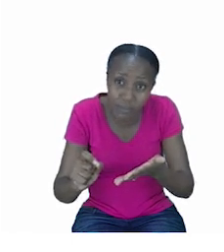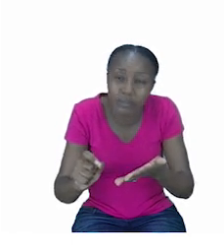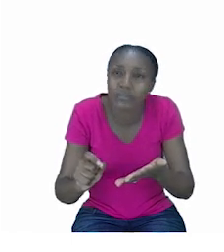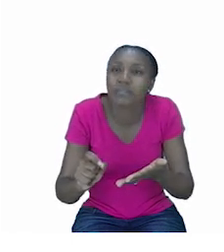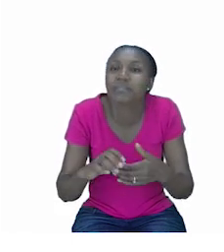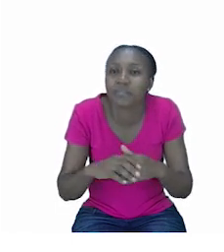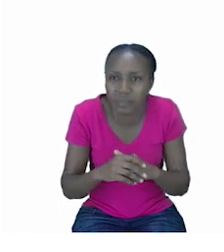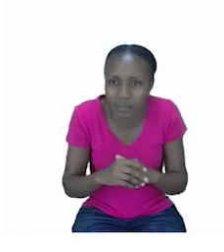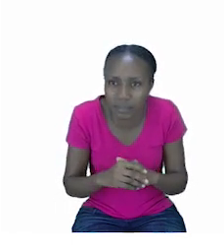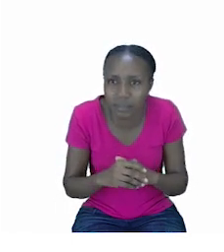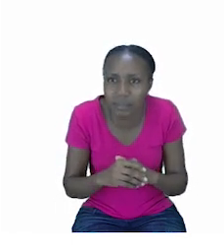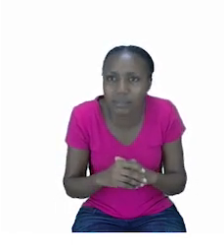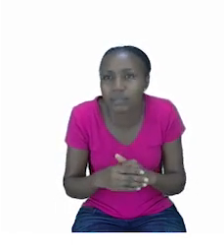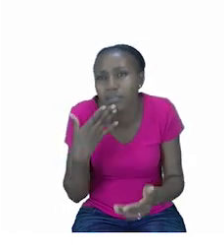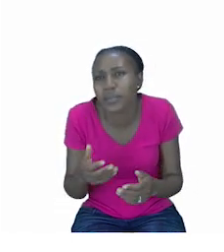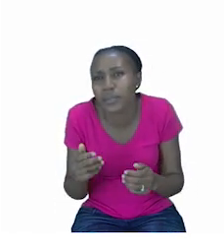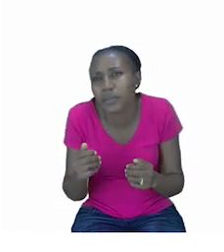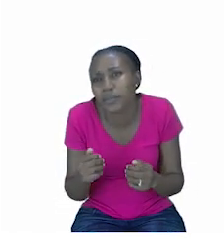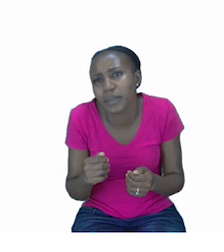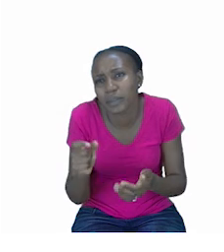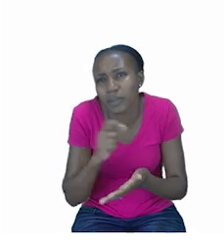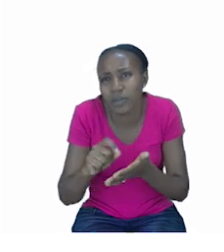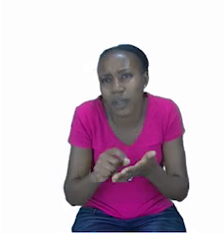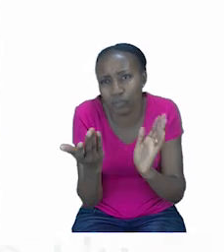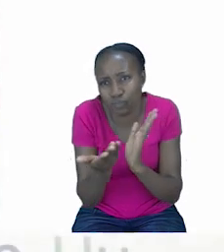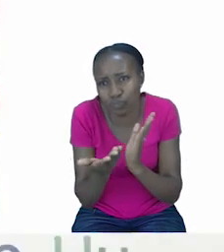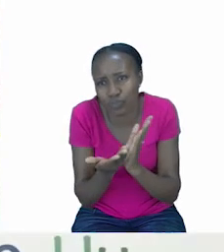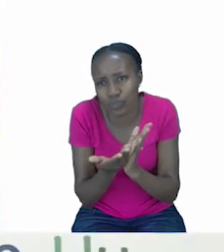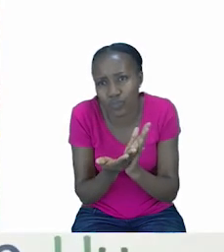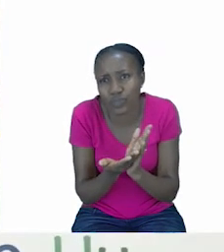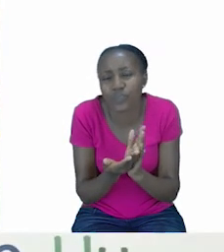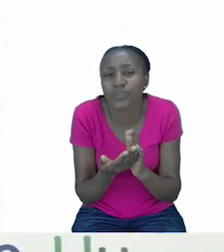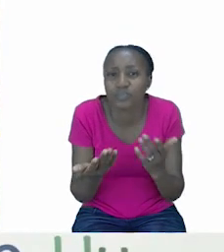your parents or your brother or